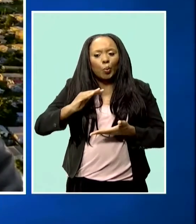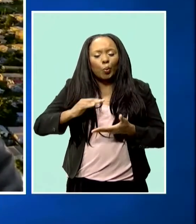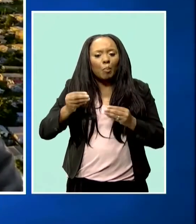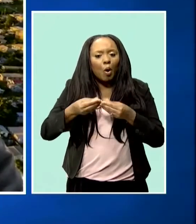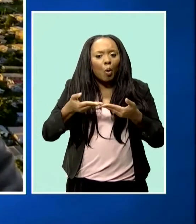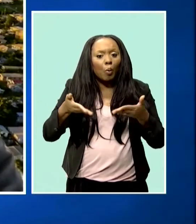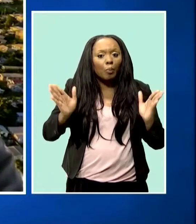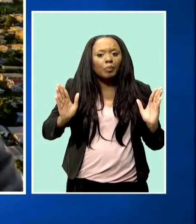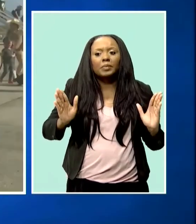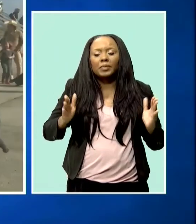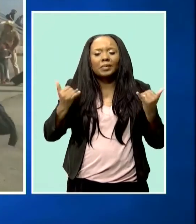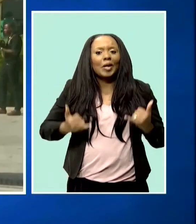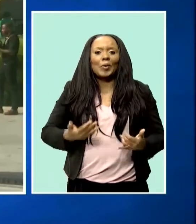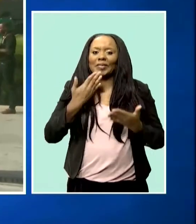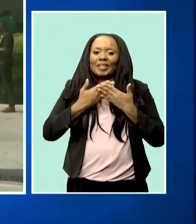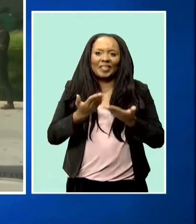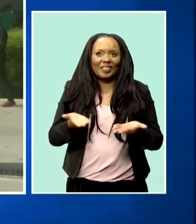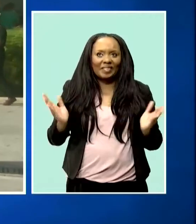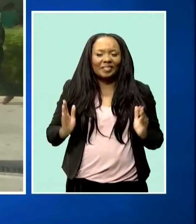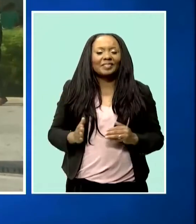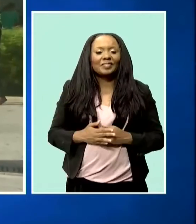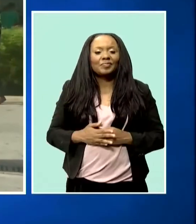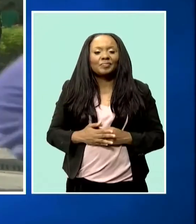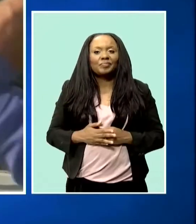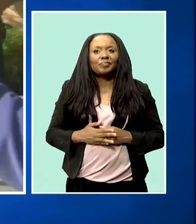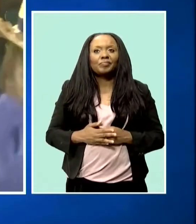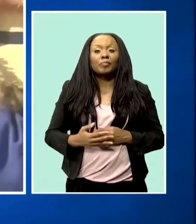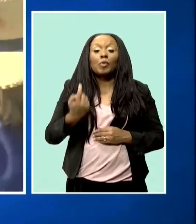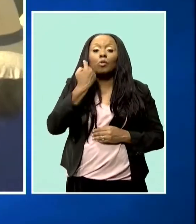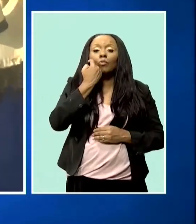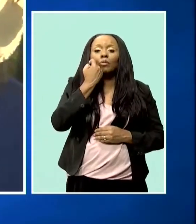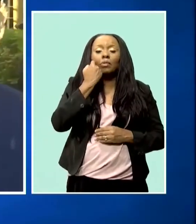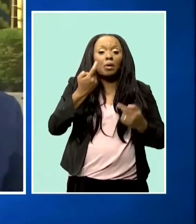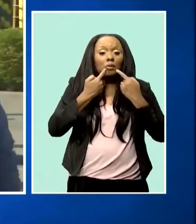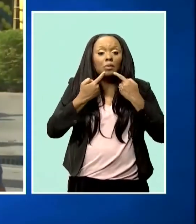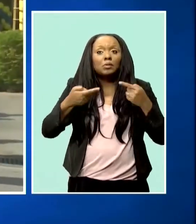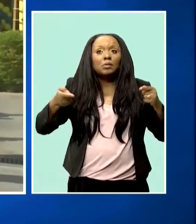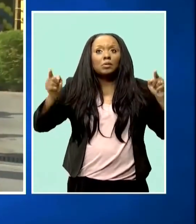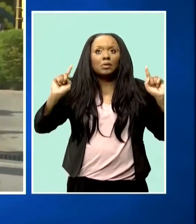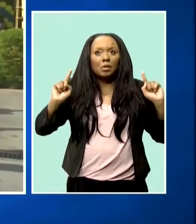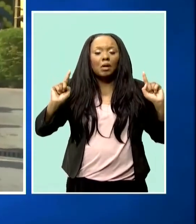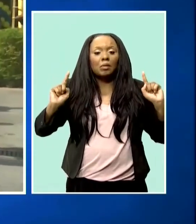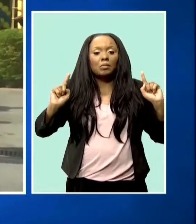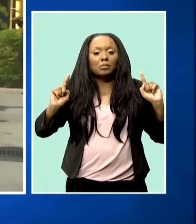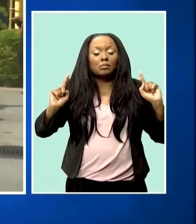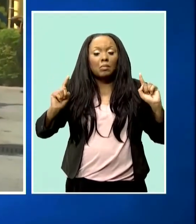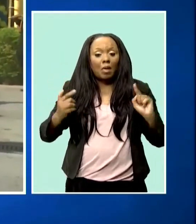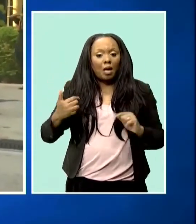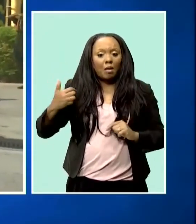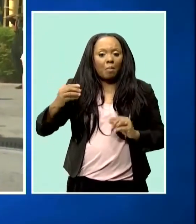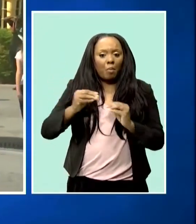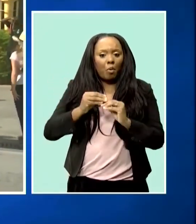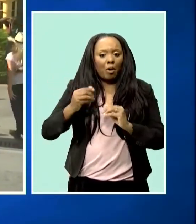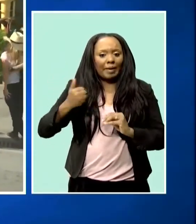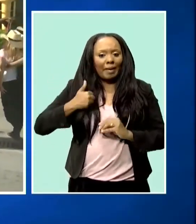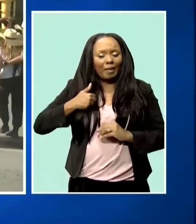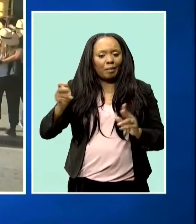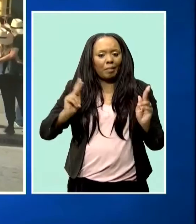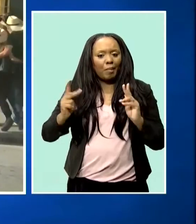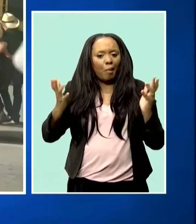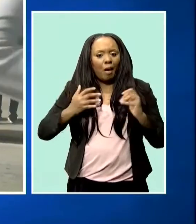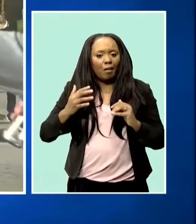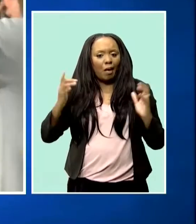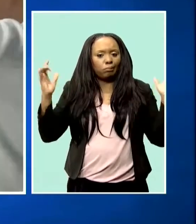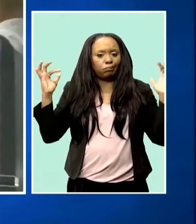Barbados is a good thing. Mr. Mears believes recently announced increased airlift from Canada to Barbados for the winter